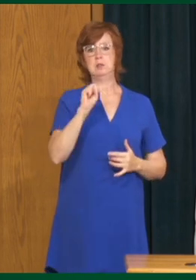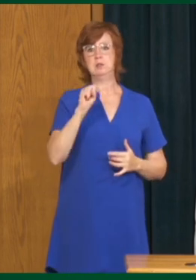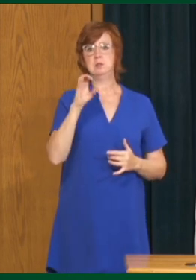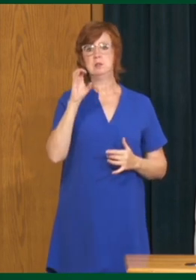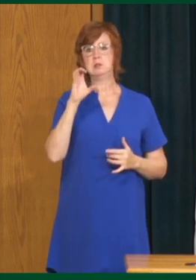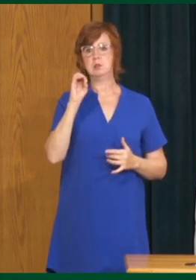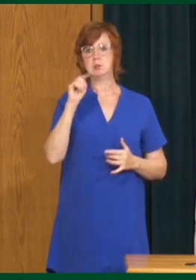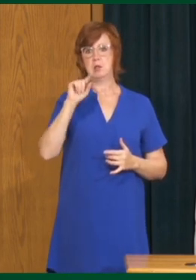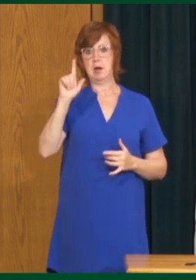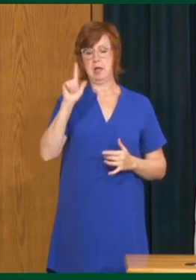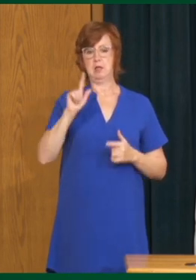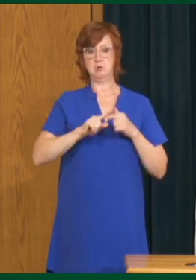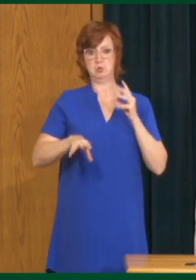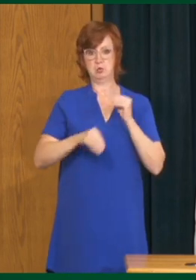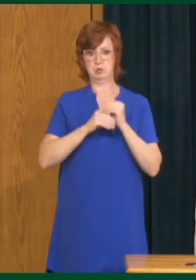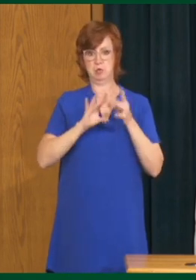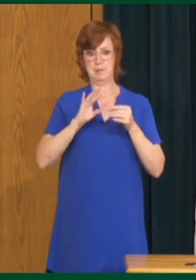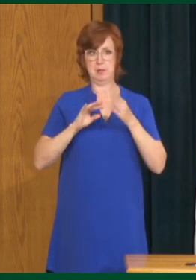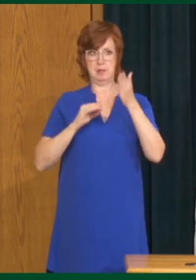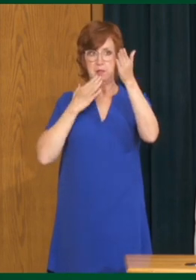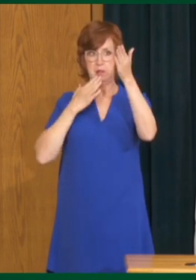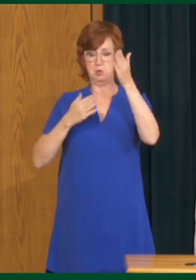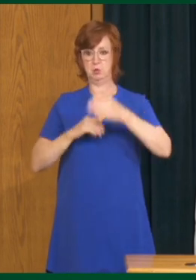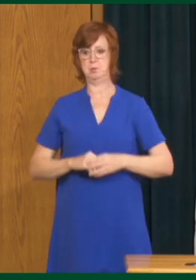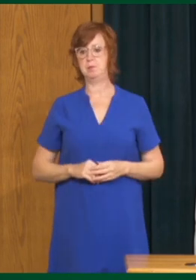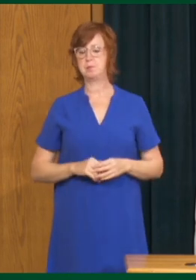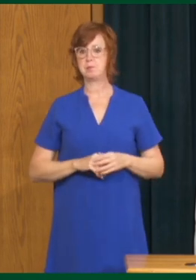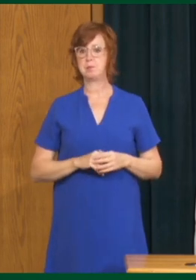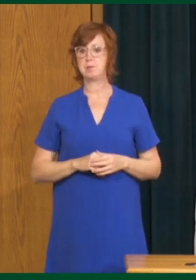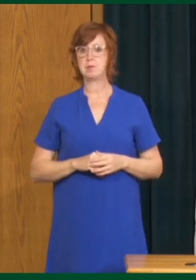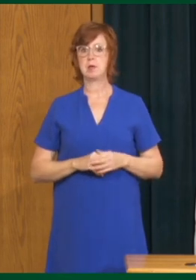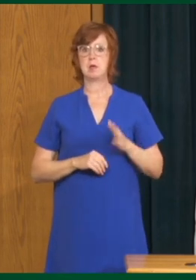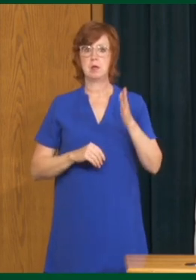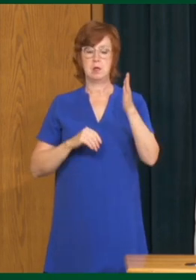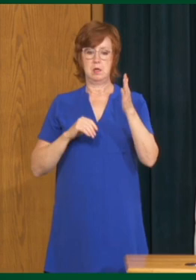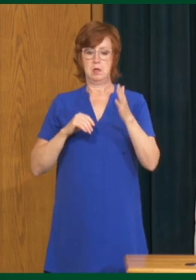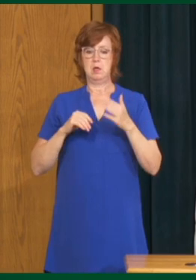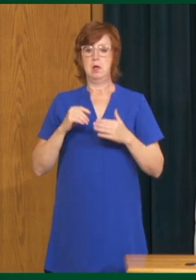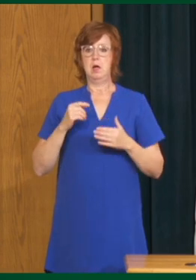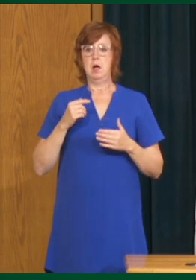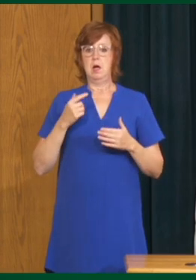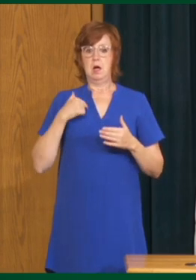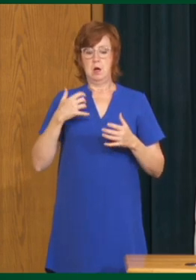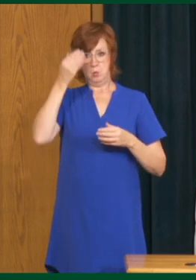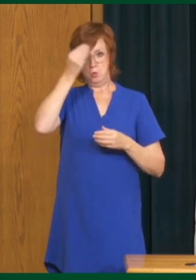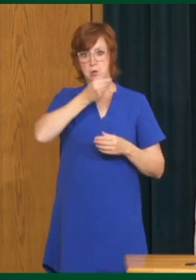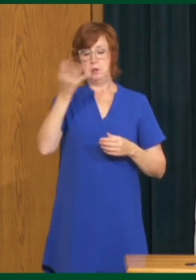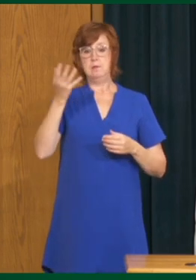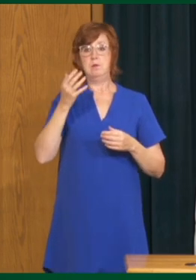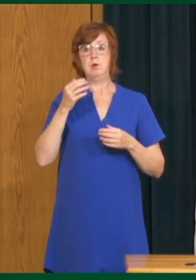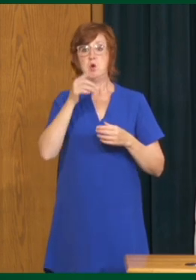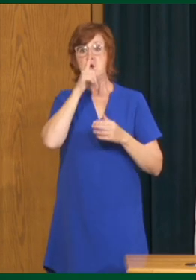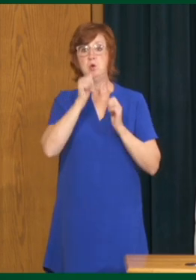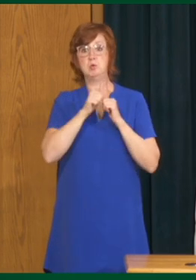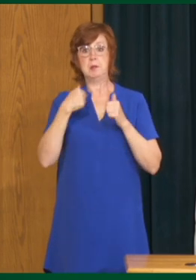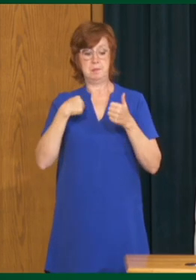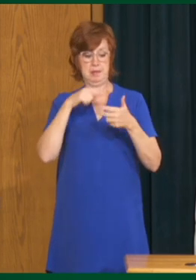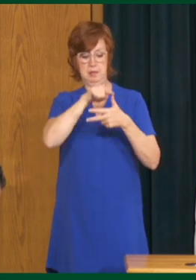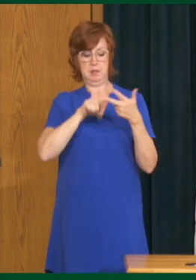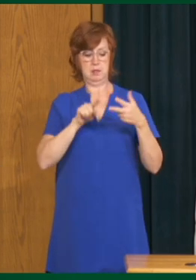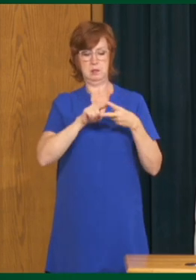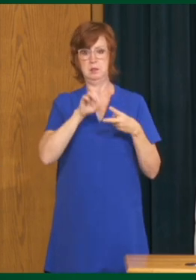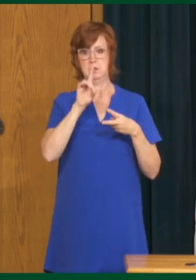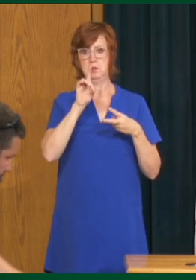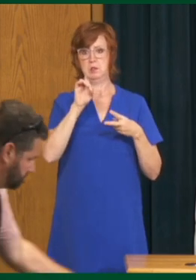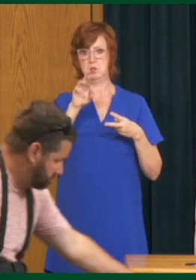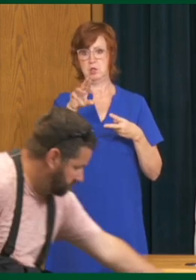comments. Scott? Thanks, Minister. Again, I'd just like to acknowledge that I'm joined today by a couple of Saskatchewan Health Authority colleagues, Dr.